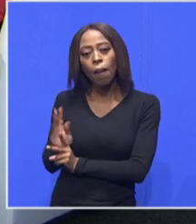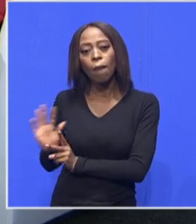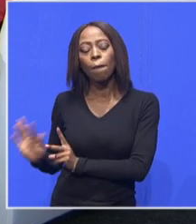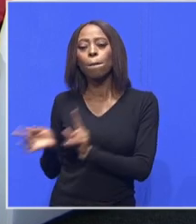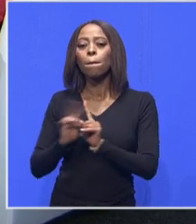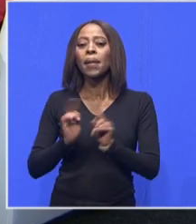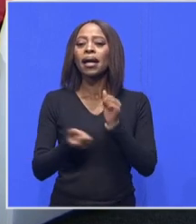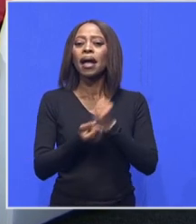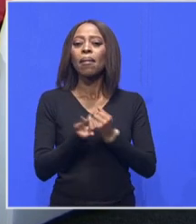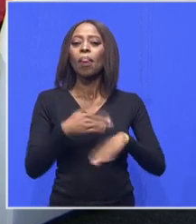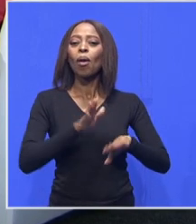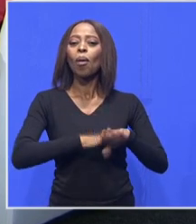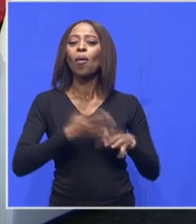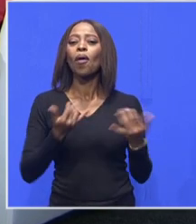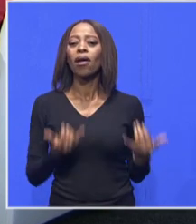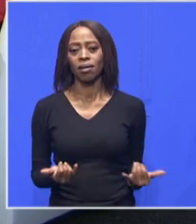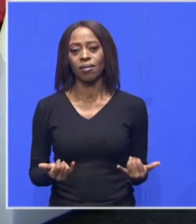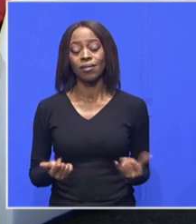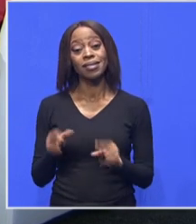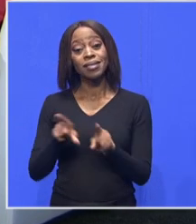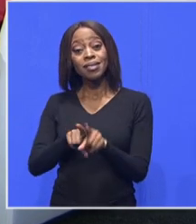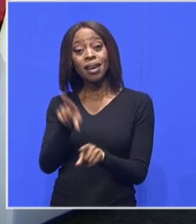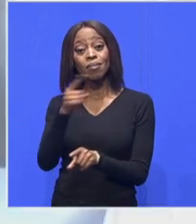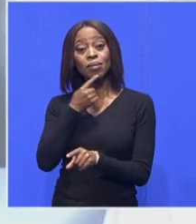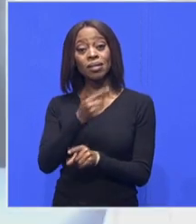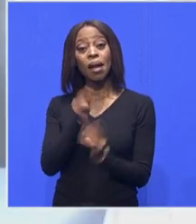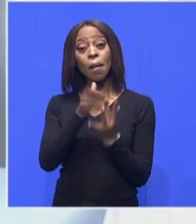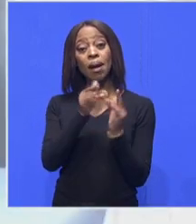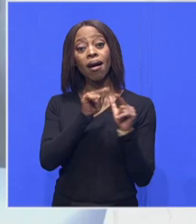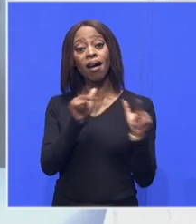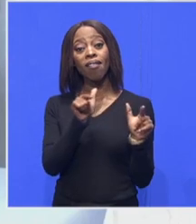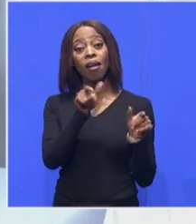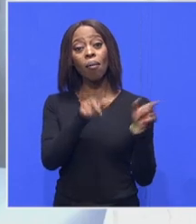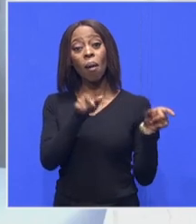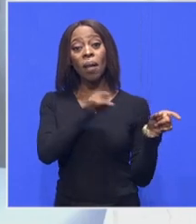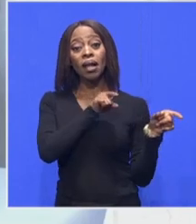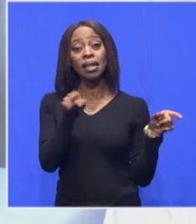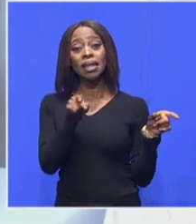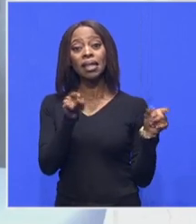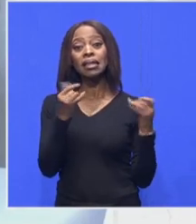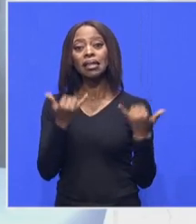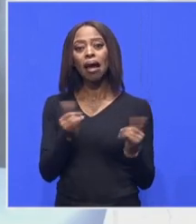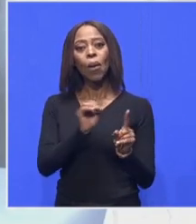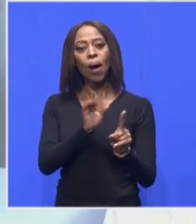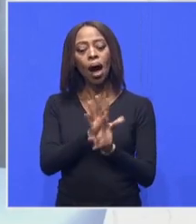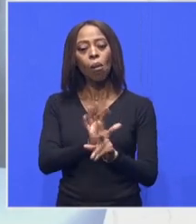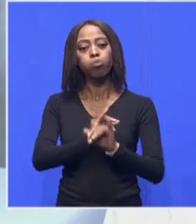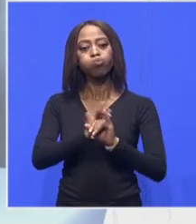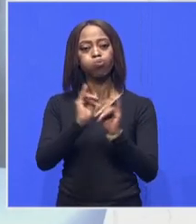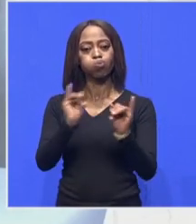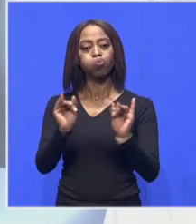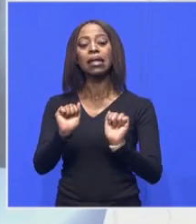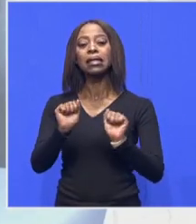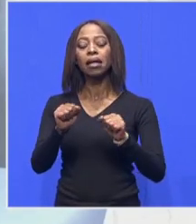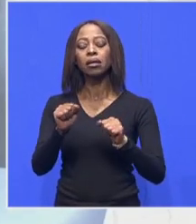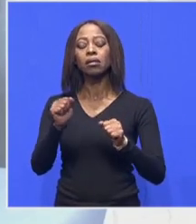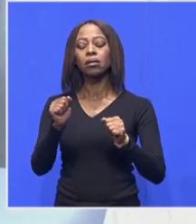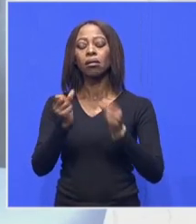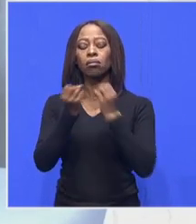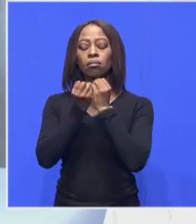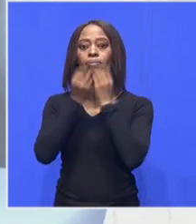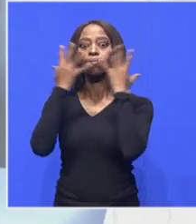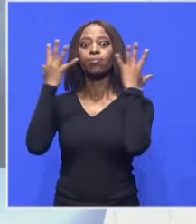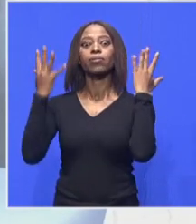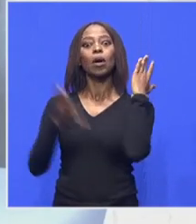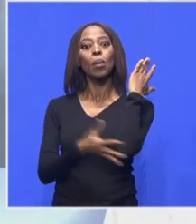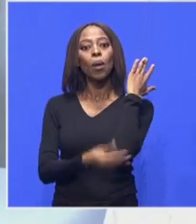that's not been the case. And as you say, the middle class is now being most affected. We know we have an overwhelming poverty situation.